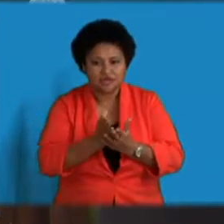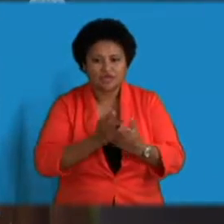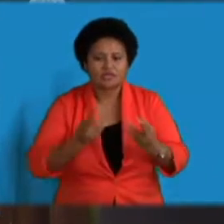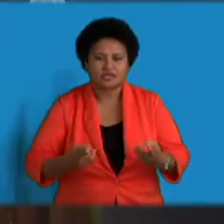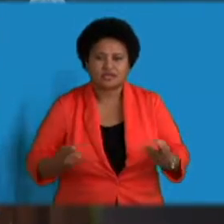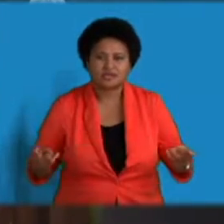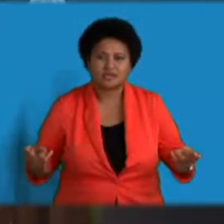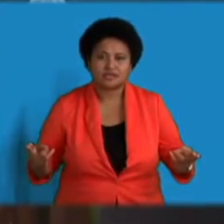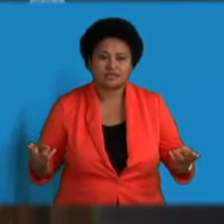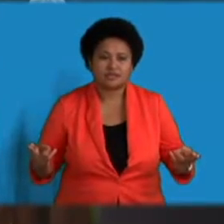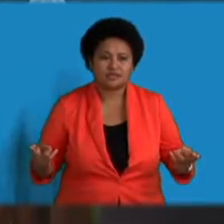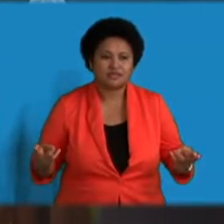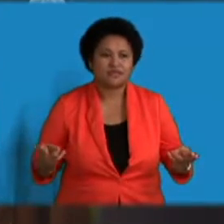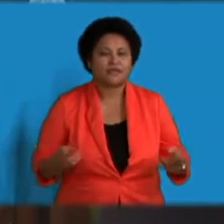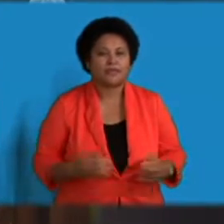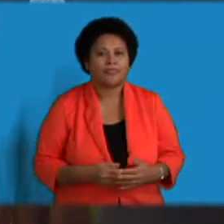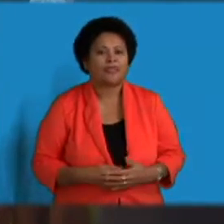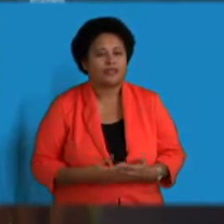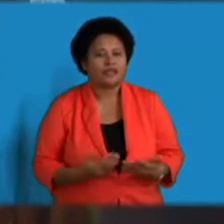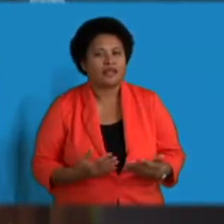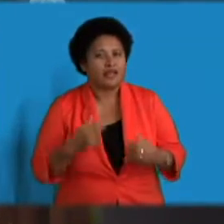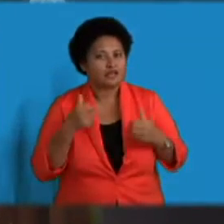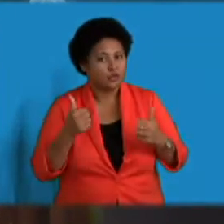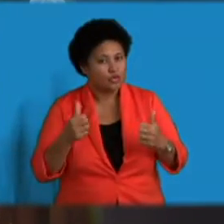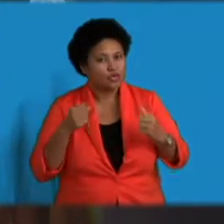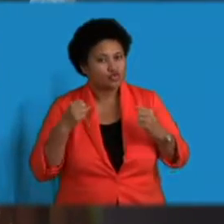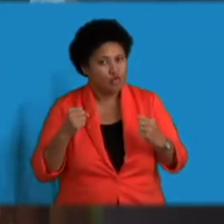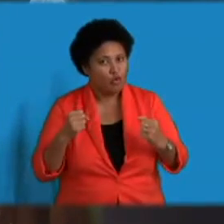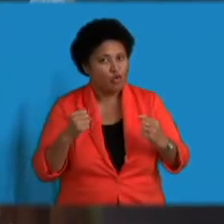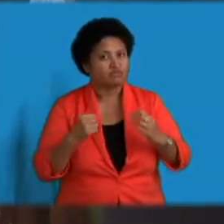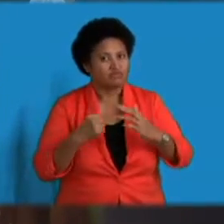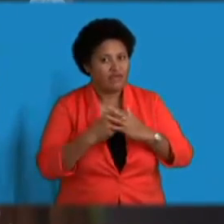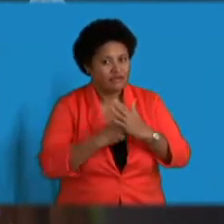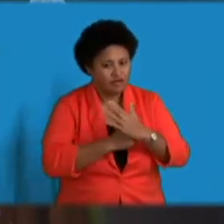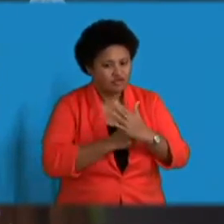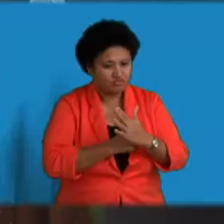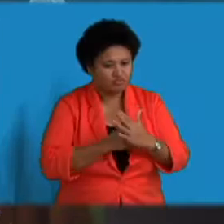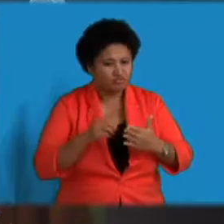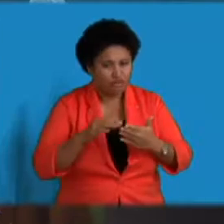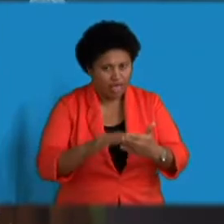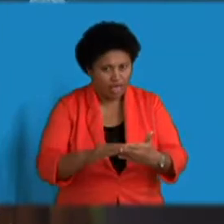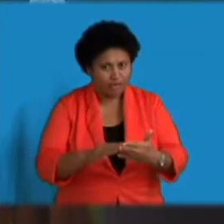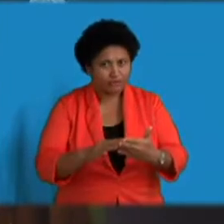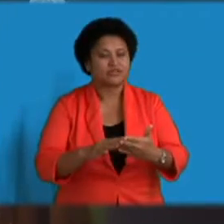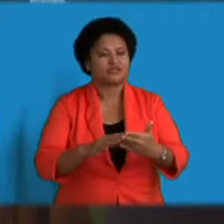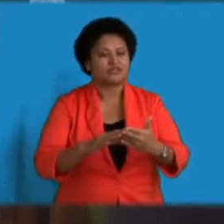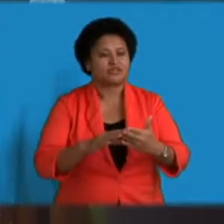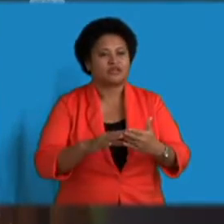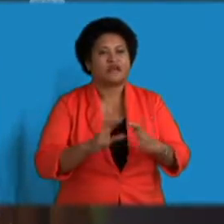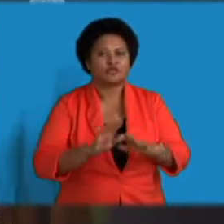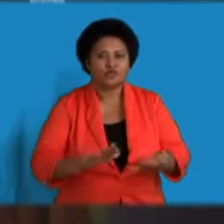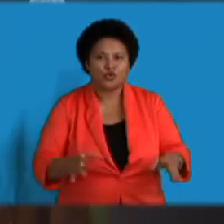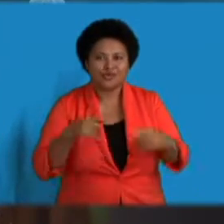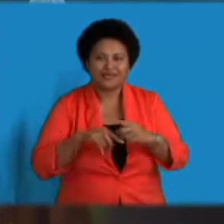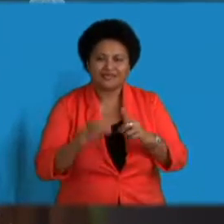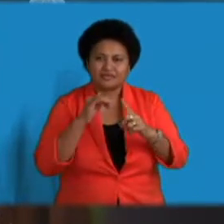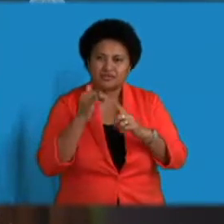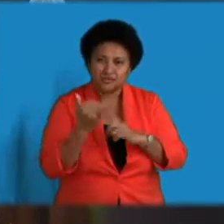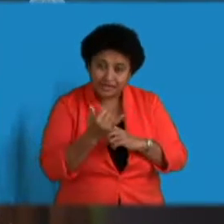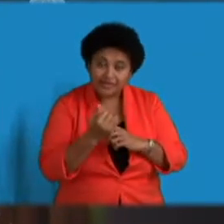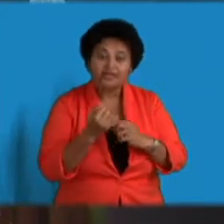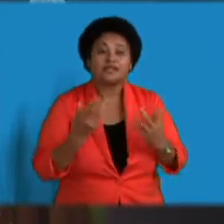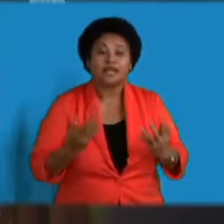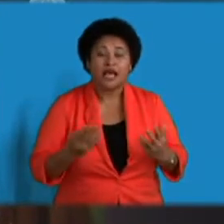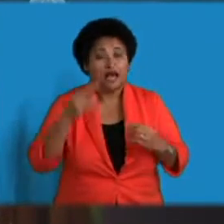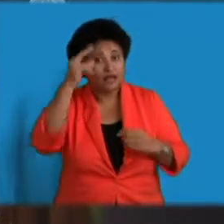hence laying the solid foundation for the growth and progress of knowledge-based society. Libraries provide an opportunity